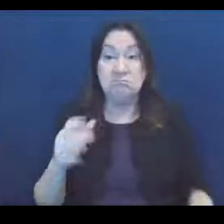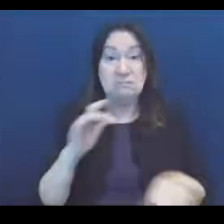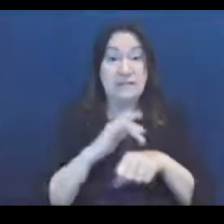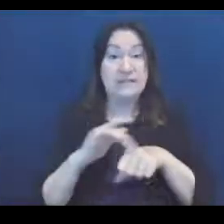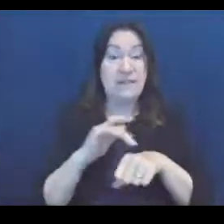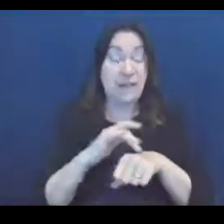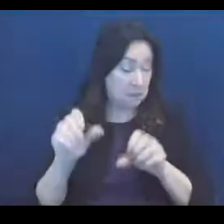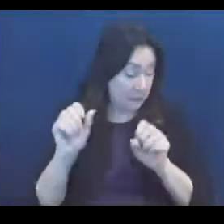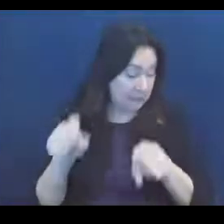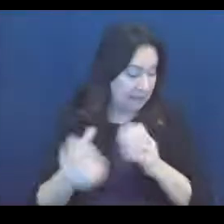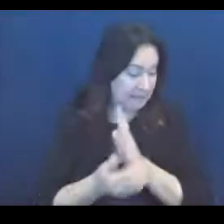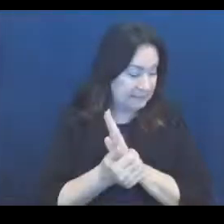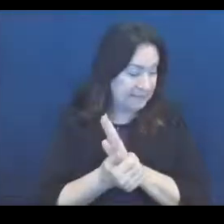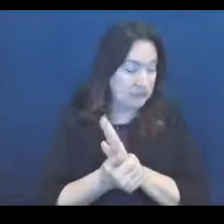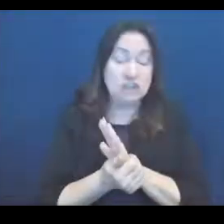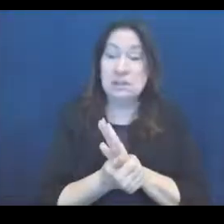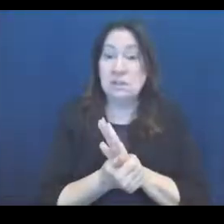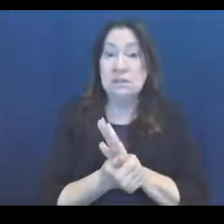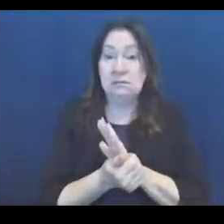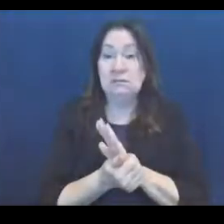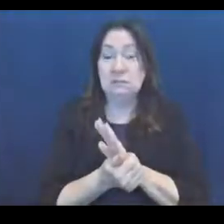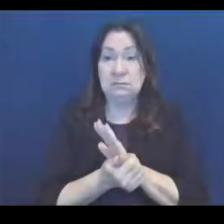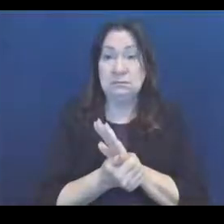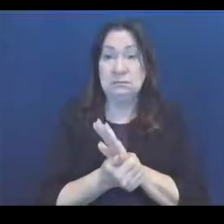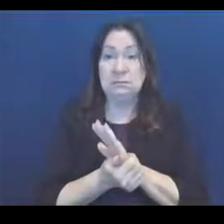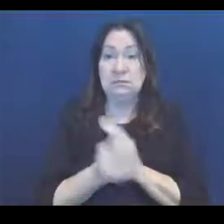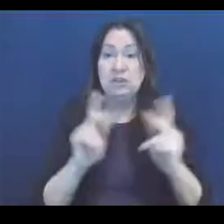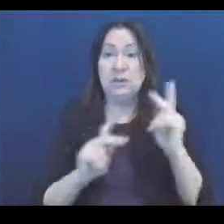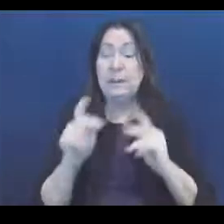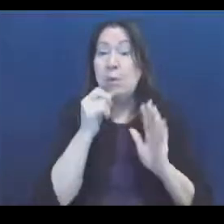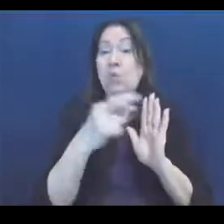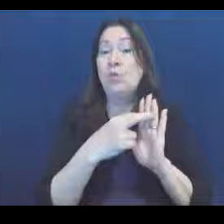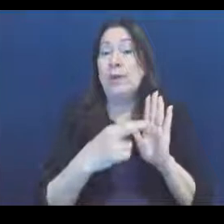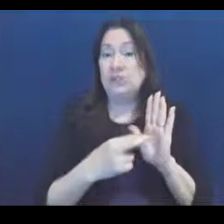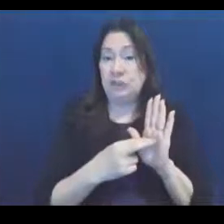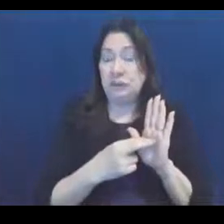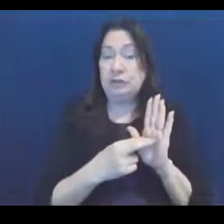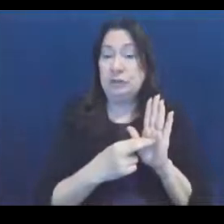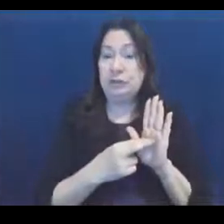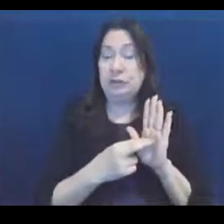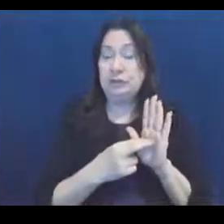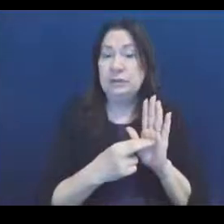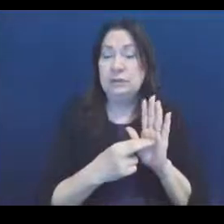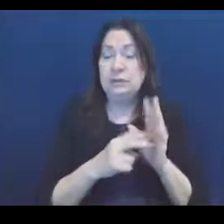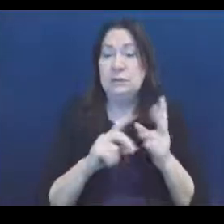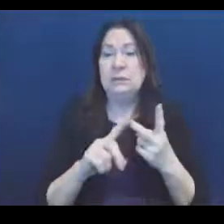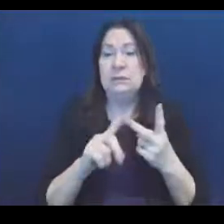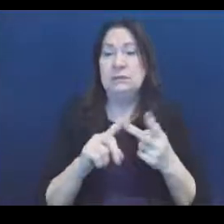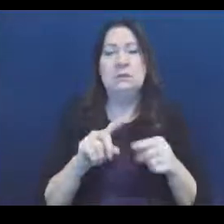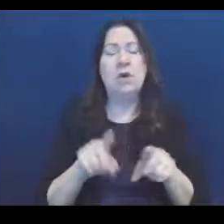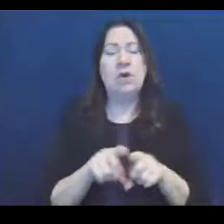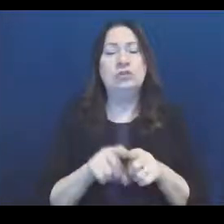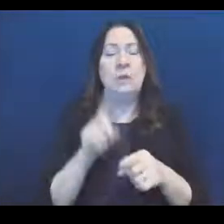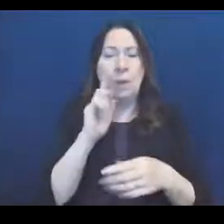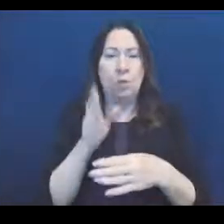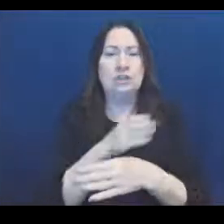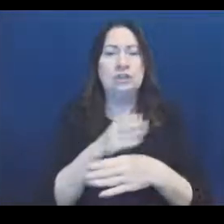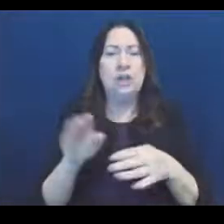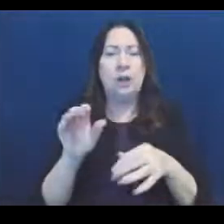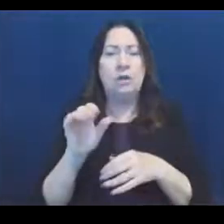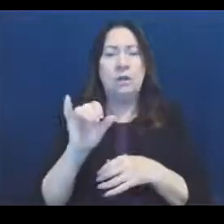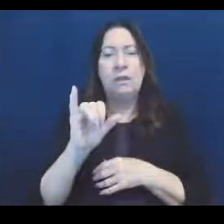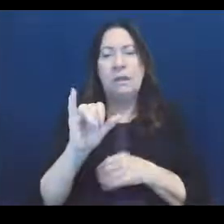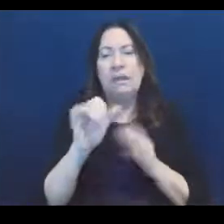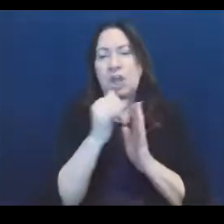can attach that to all the people who registered for the event. In addition, I will share the YouTube link of